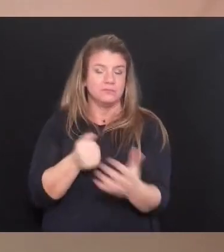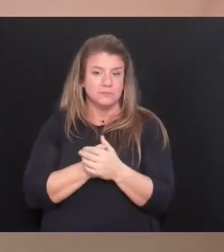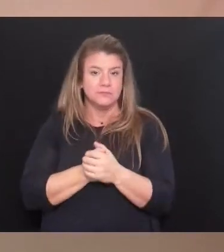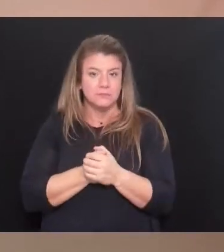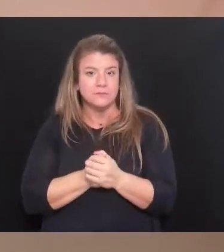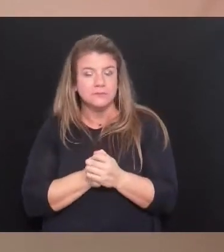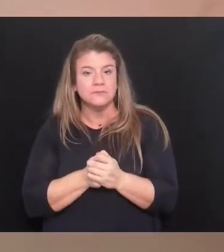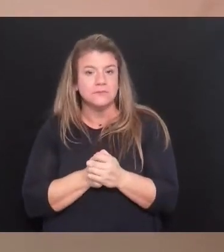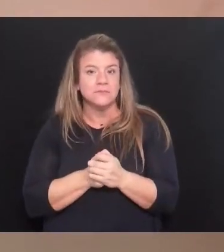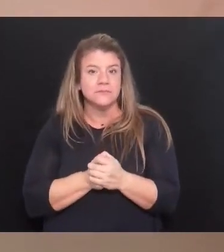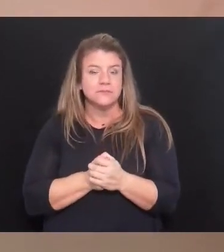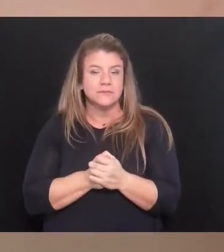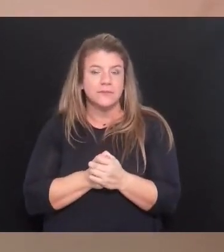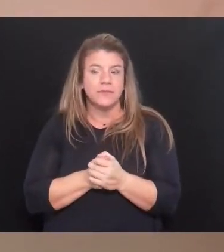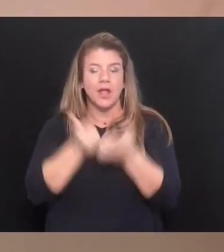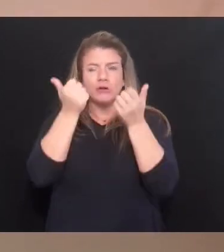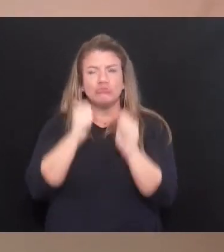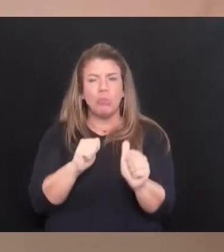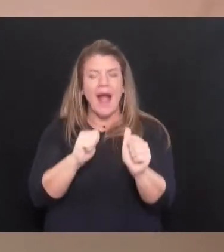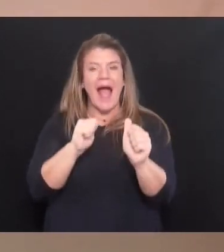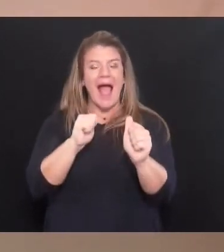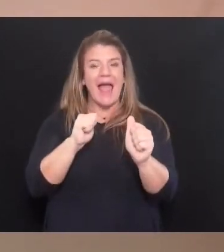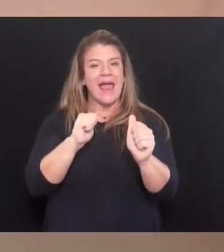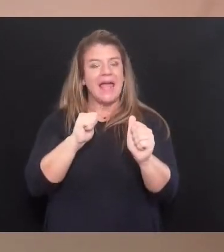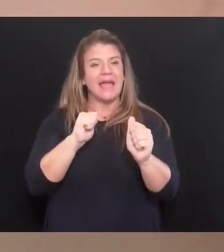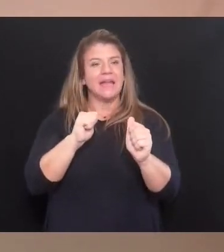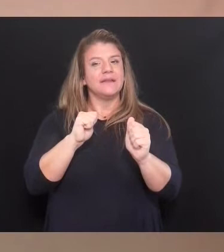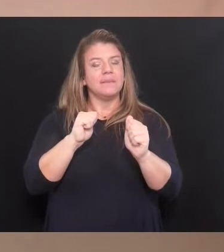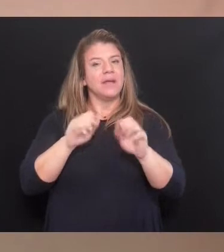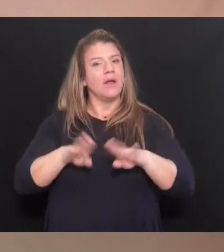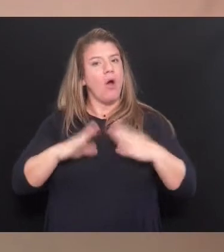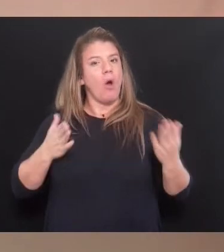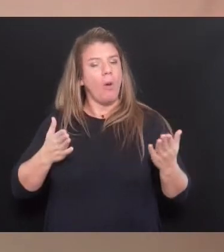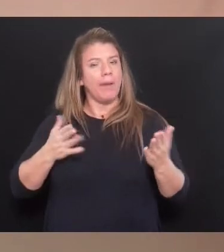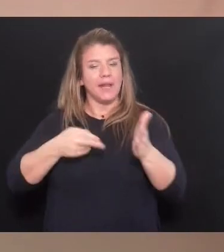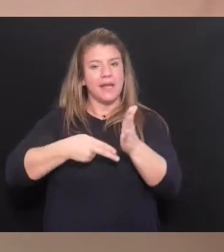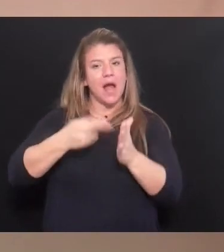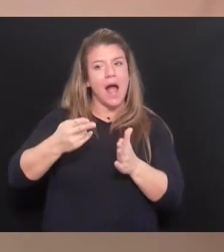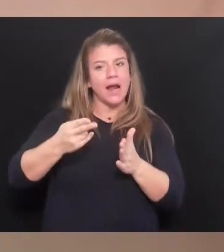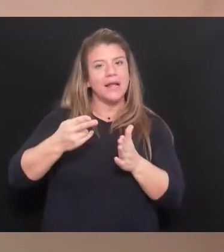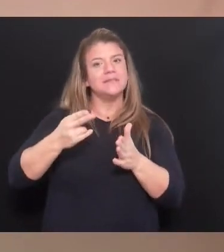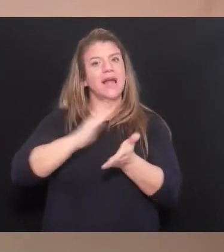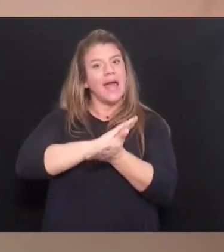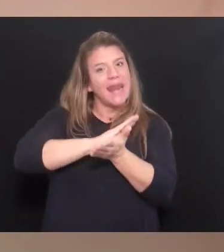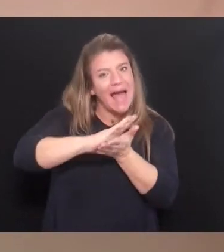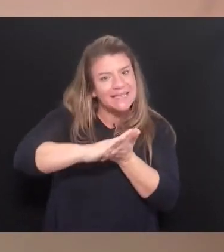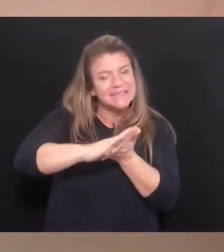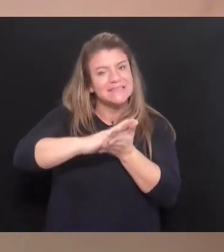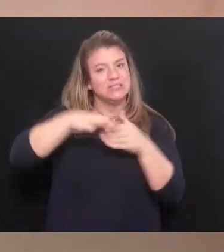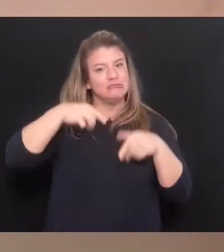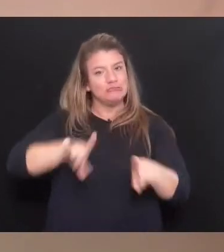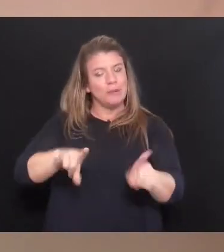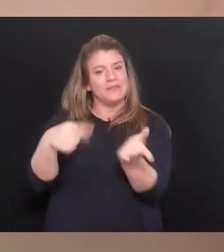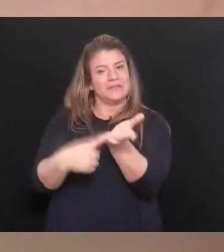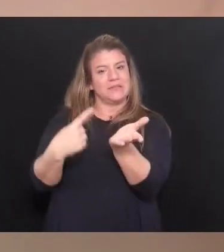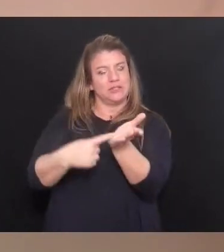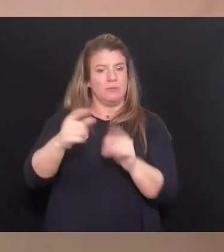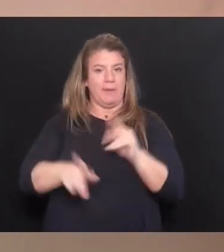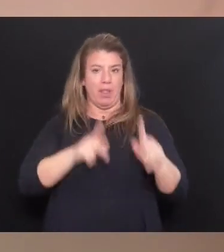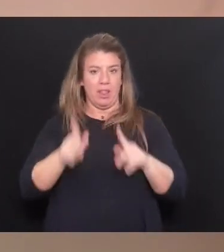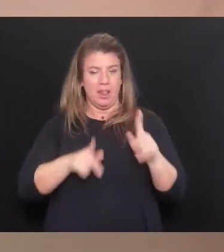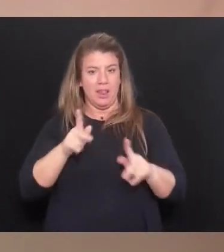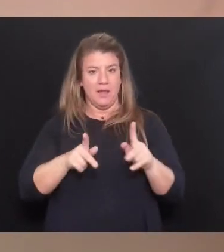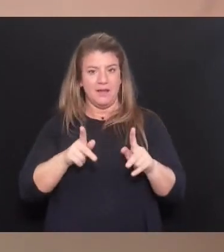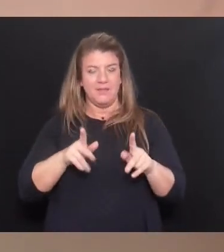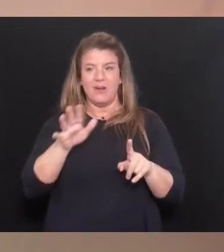information and try to be civil in our discussions with individuals